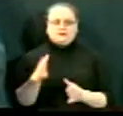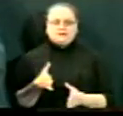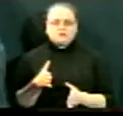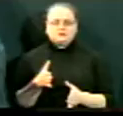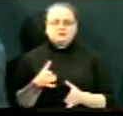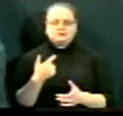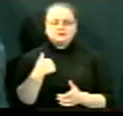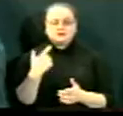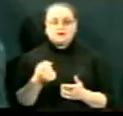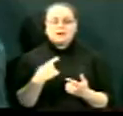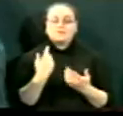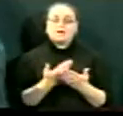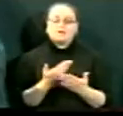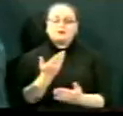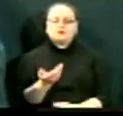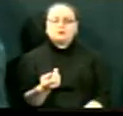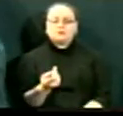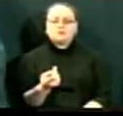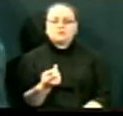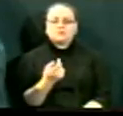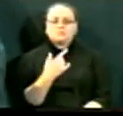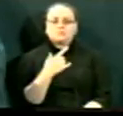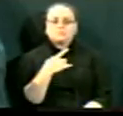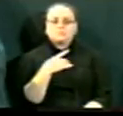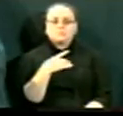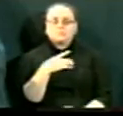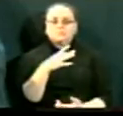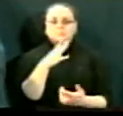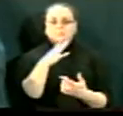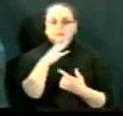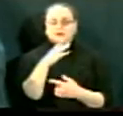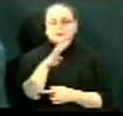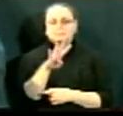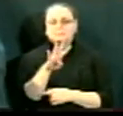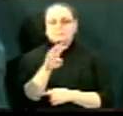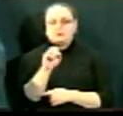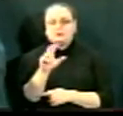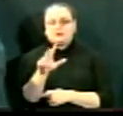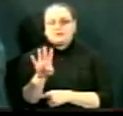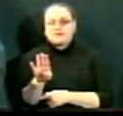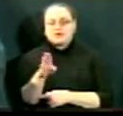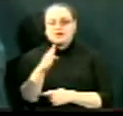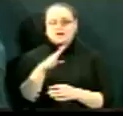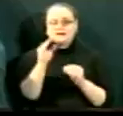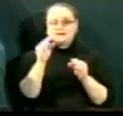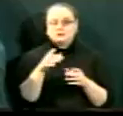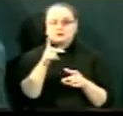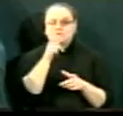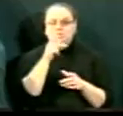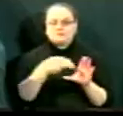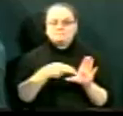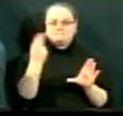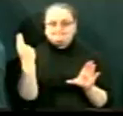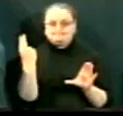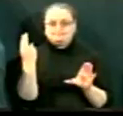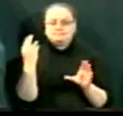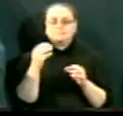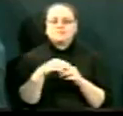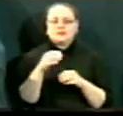and so I'm coming to you in regards to the 403B as a teacher who has walked out of teaching.